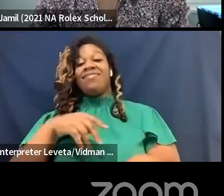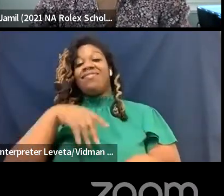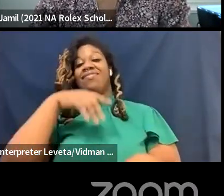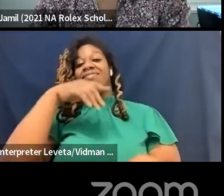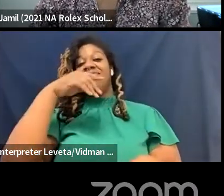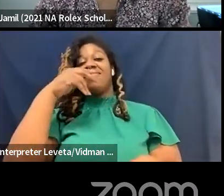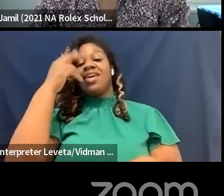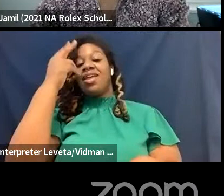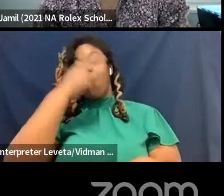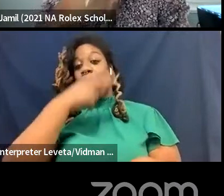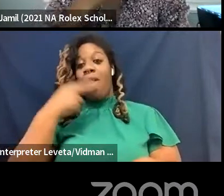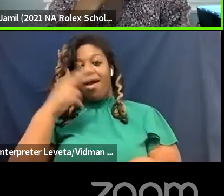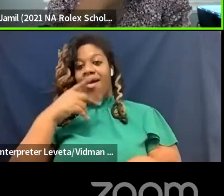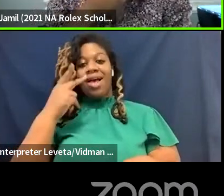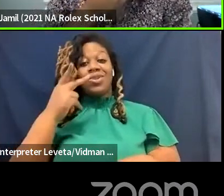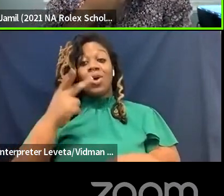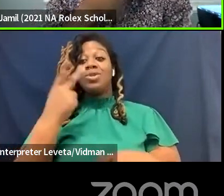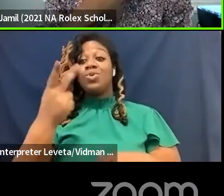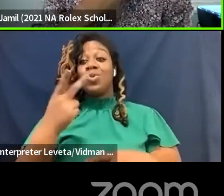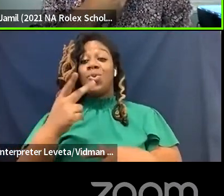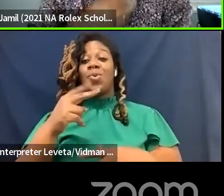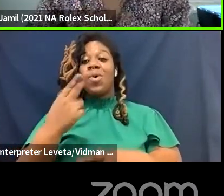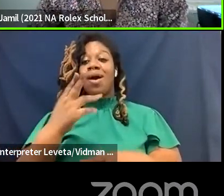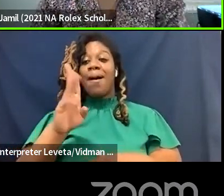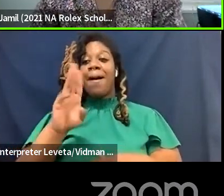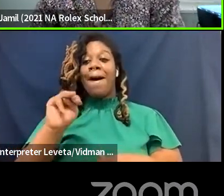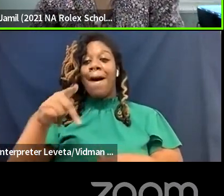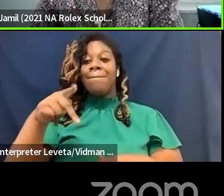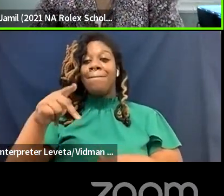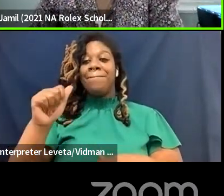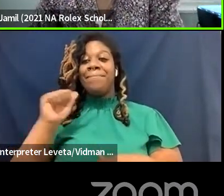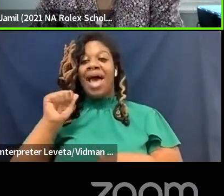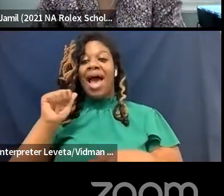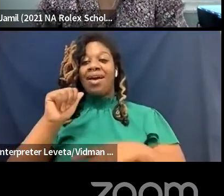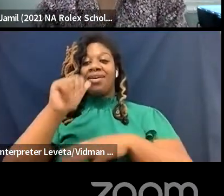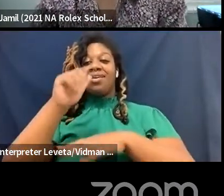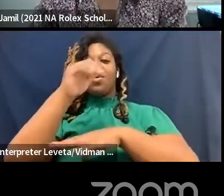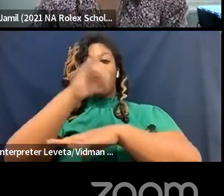was just like all of our mouths open. I'm